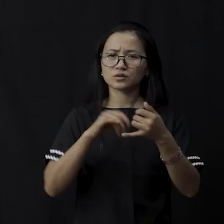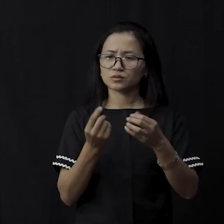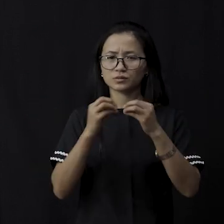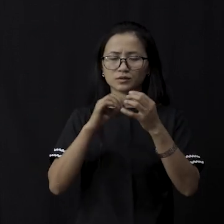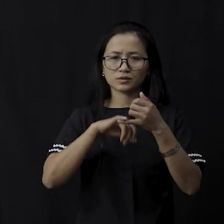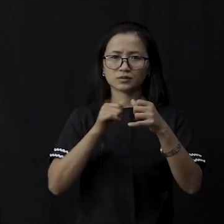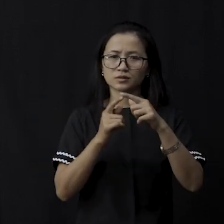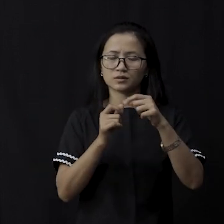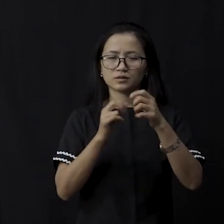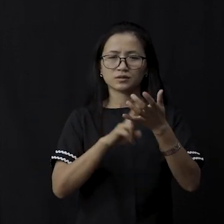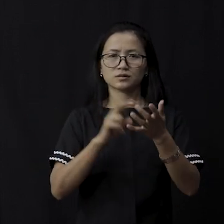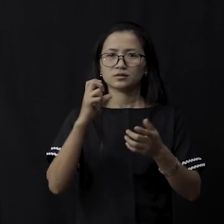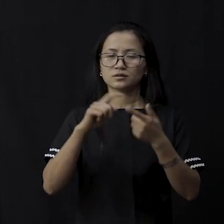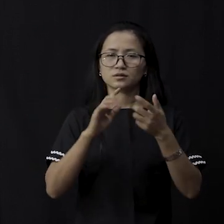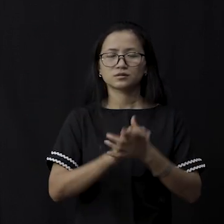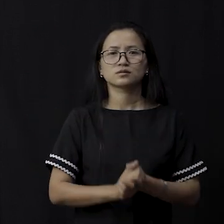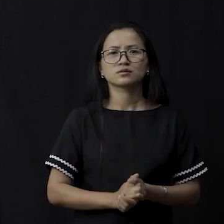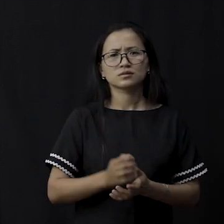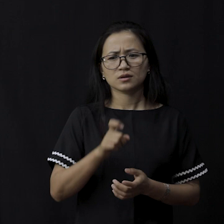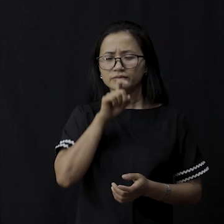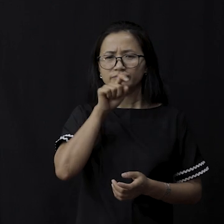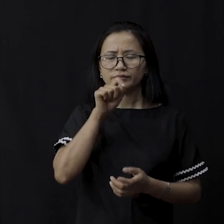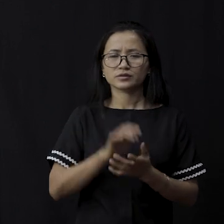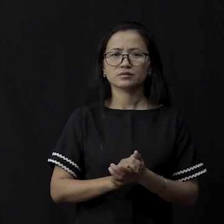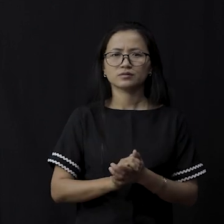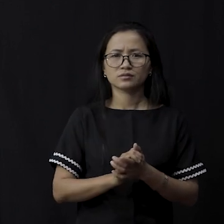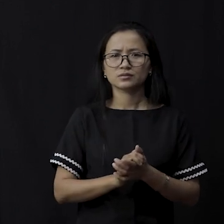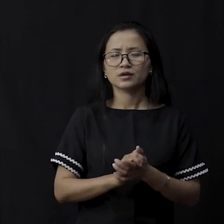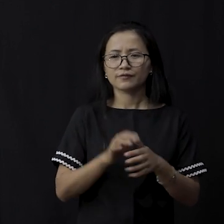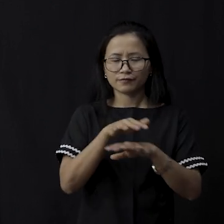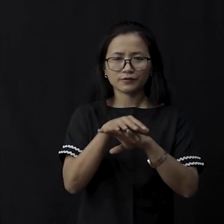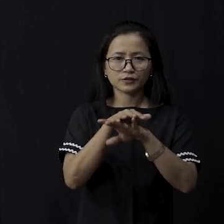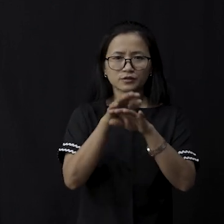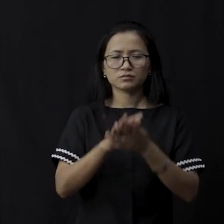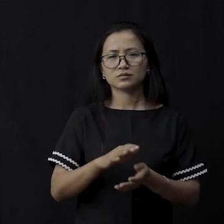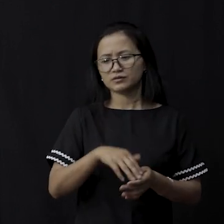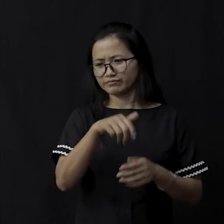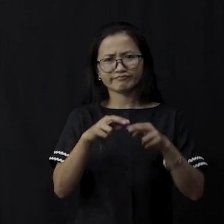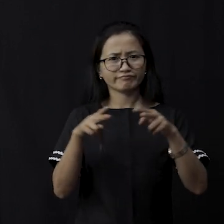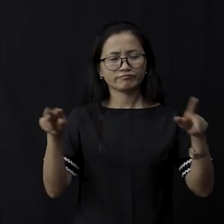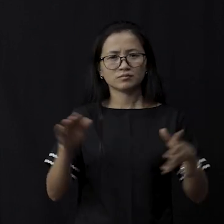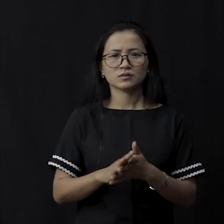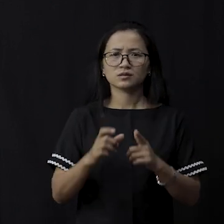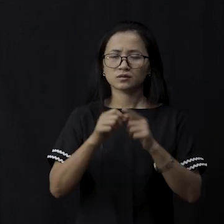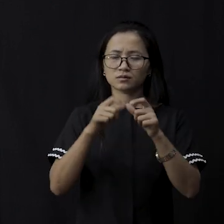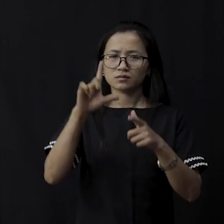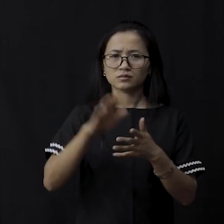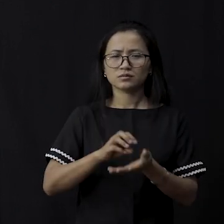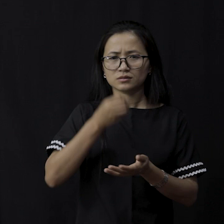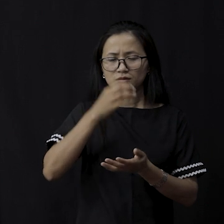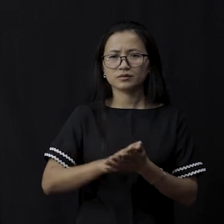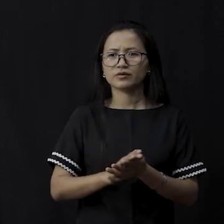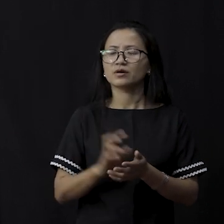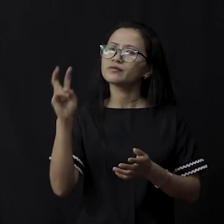taste is different. Rice tastes different. Even chicken is different from fish, right? Dal is different from the salad or the